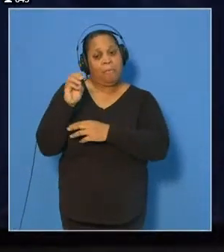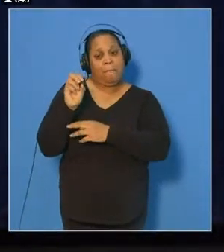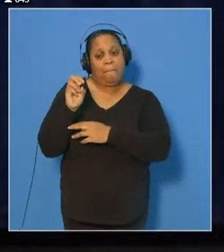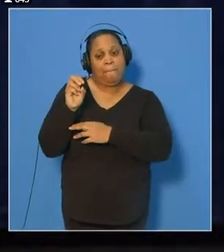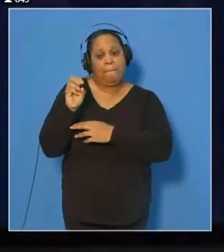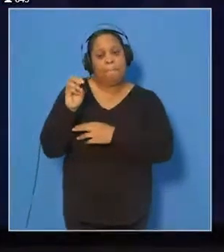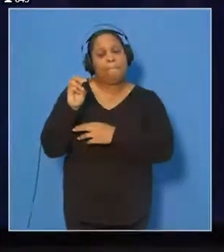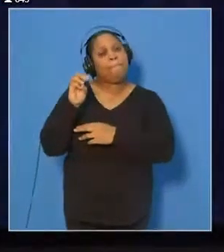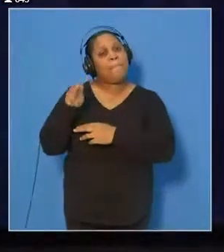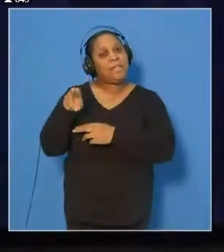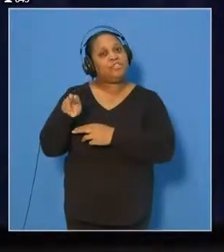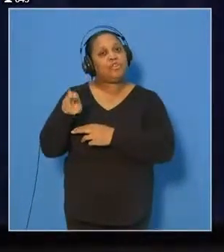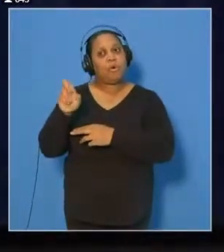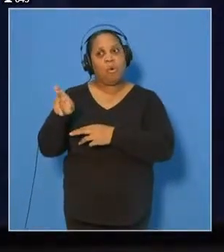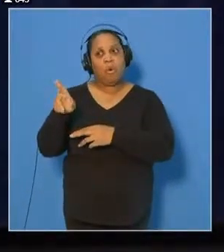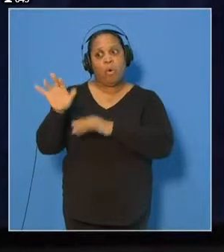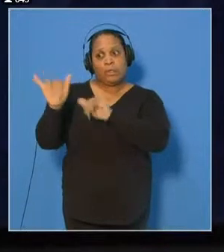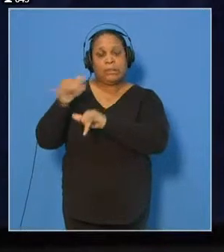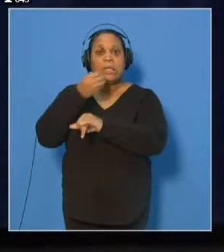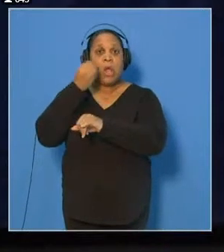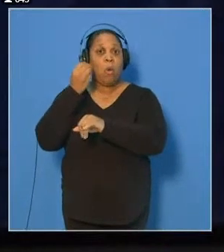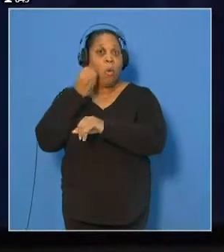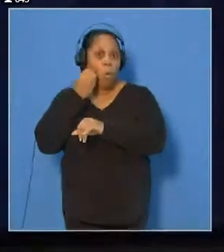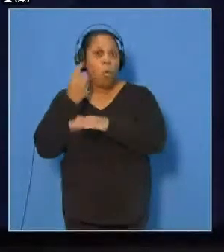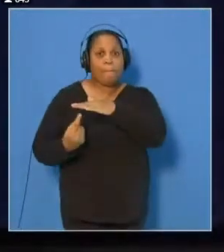to be quarantined at home, and they were